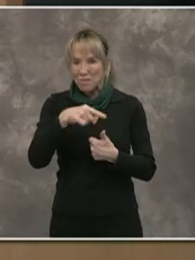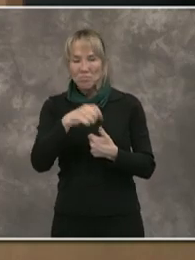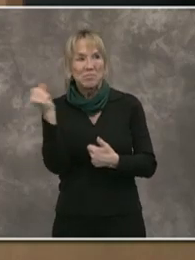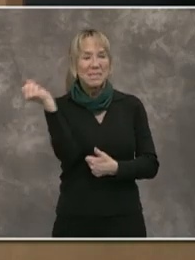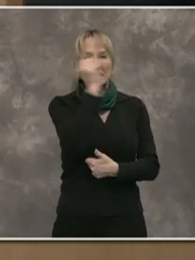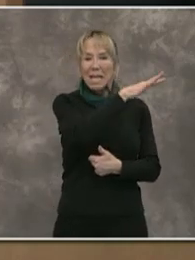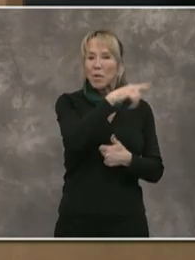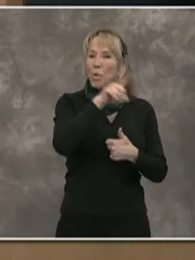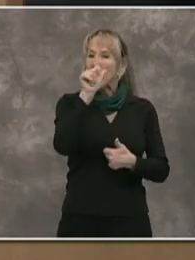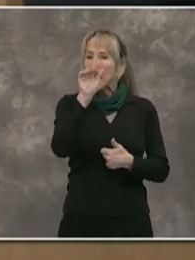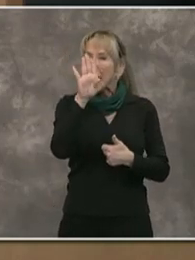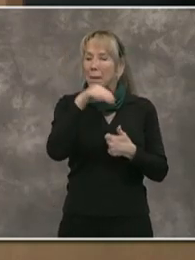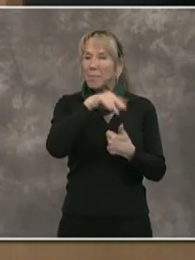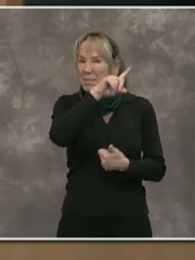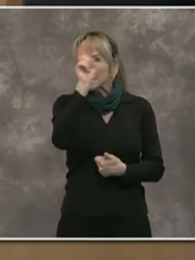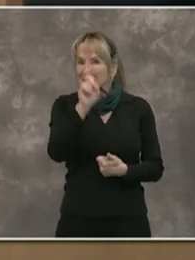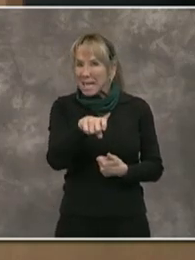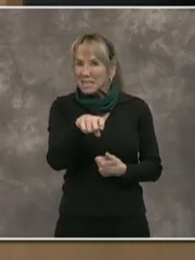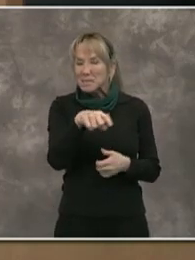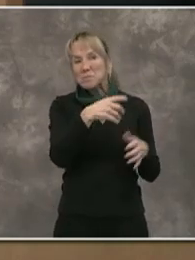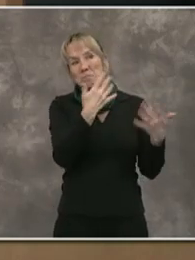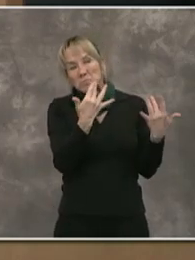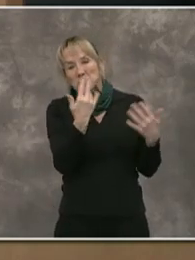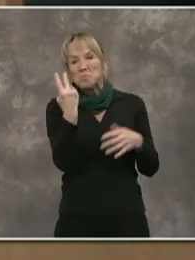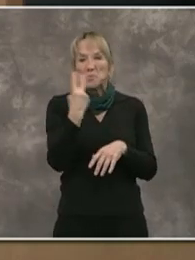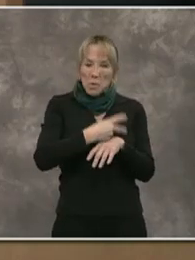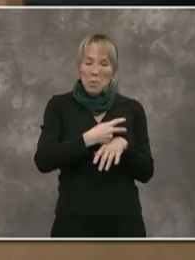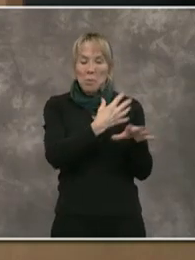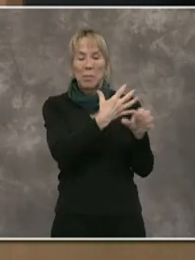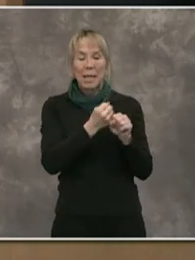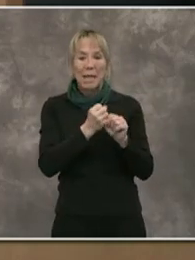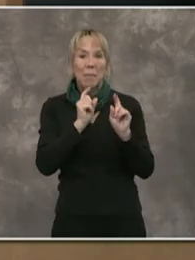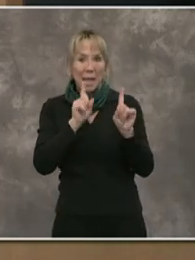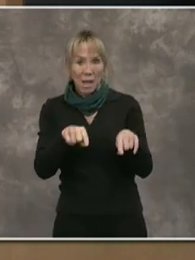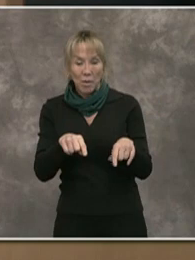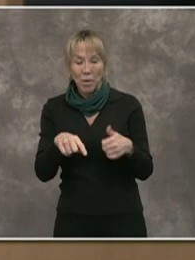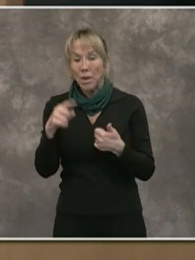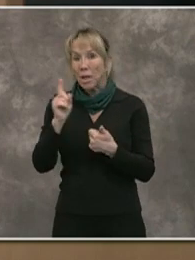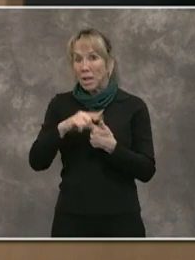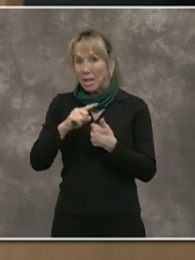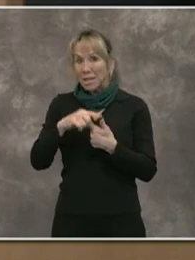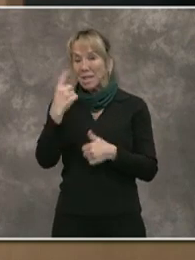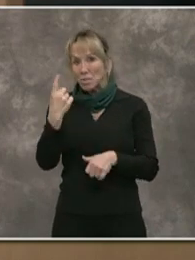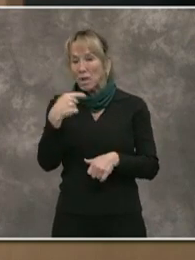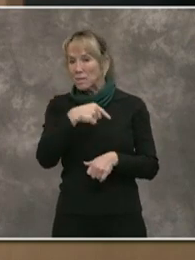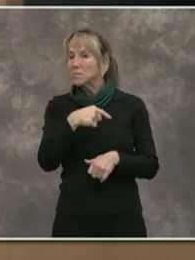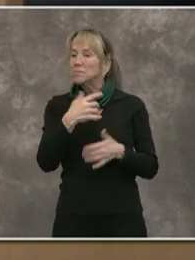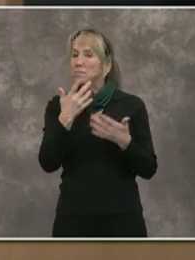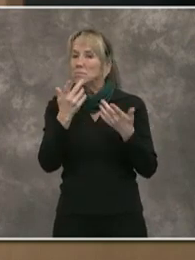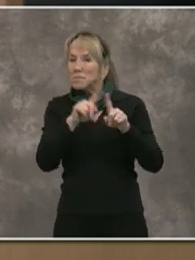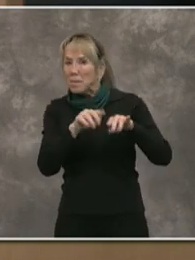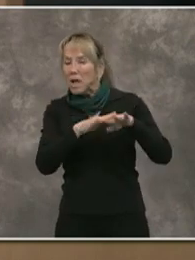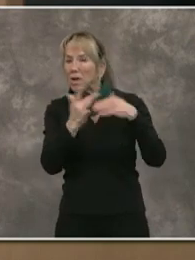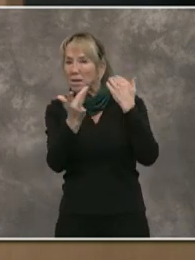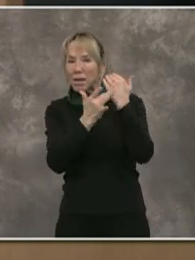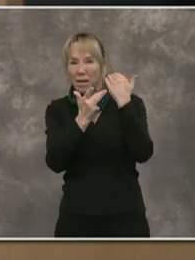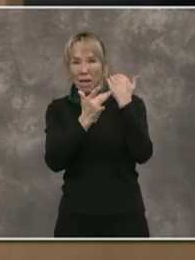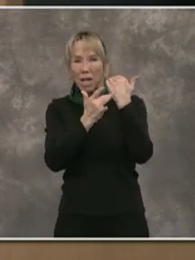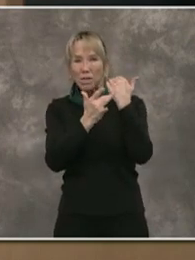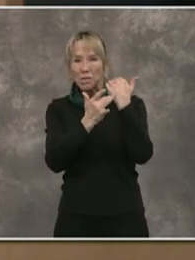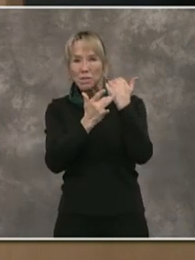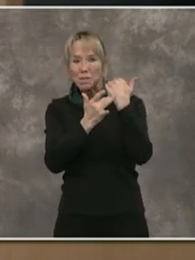in Texas, and they get some results in a couple days. That test looks like it is based on the technology that has